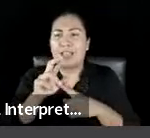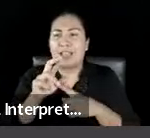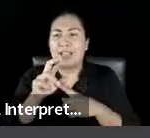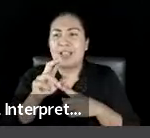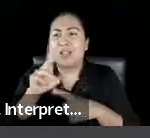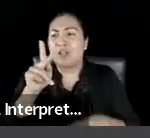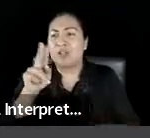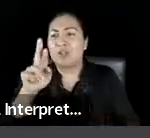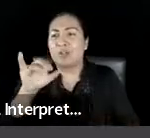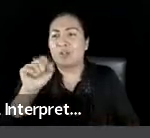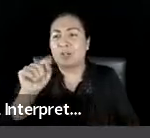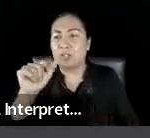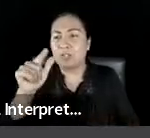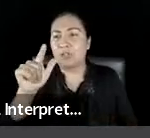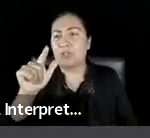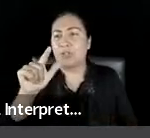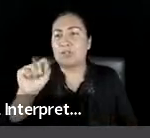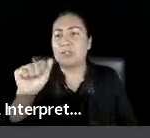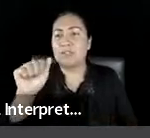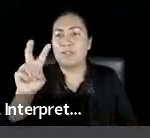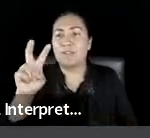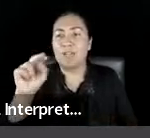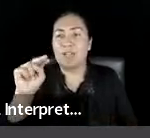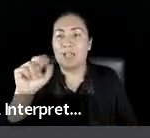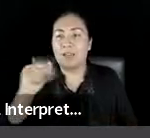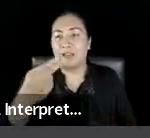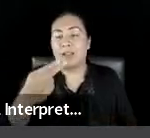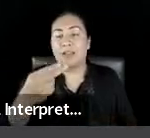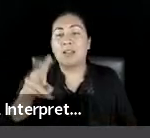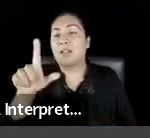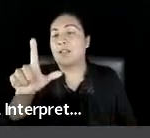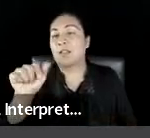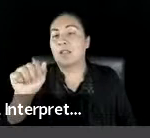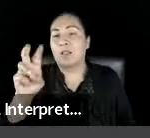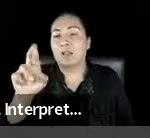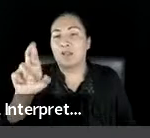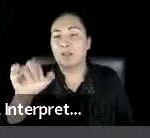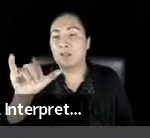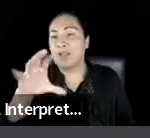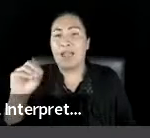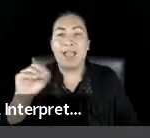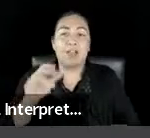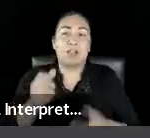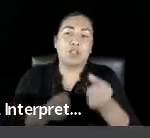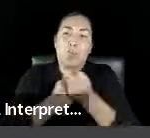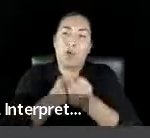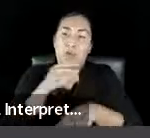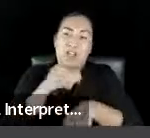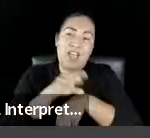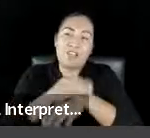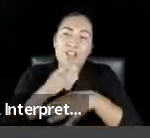Crystal Hernandez, Savannah Lowry, with support from advisor Amy Patati. Enjoy the film.